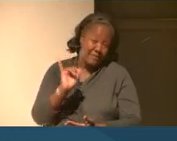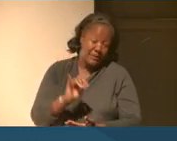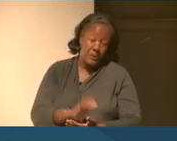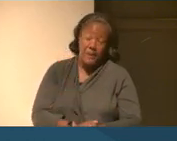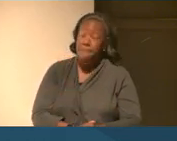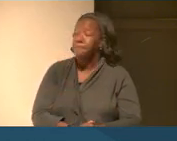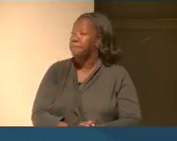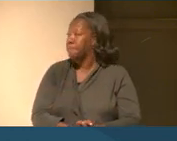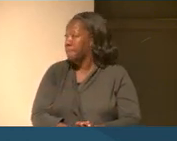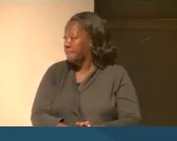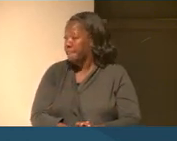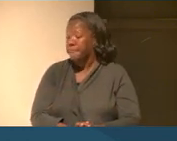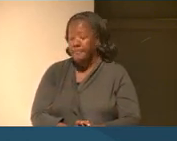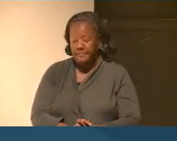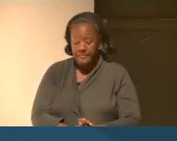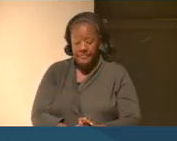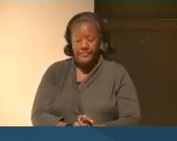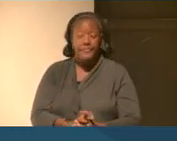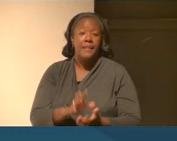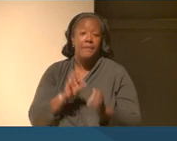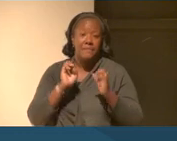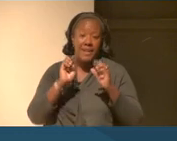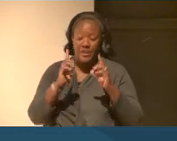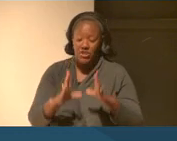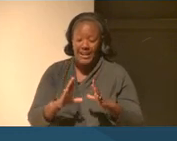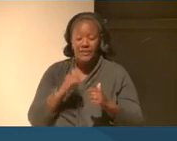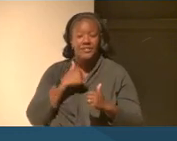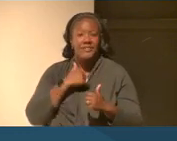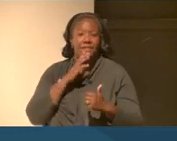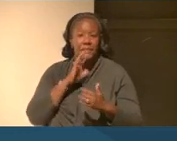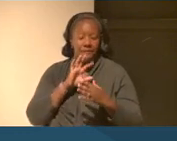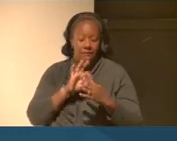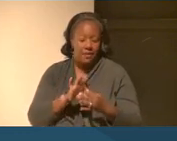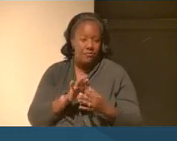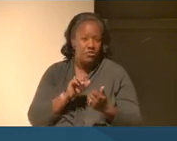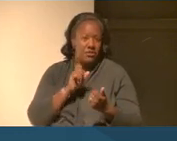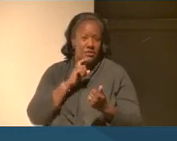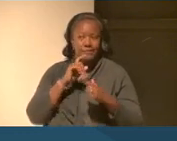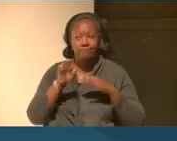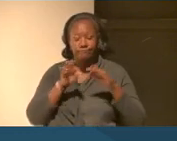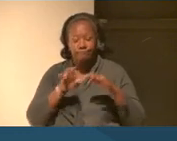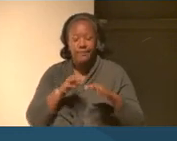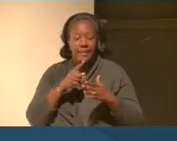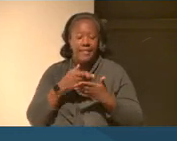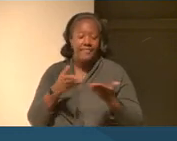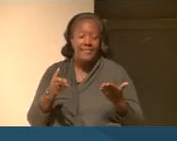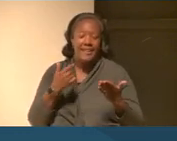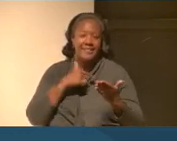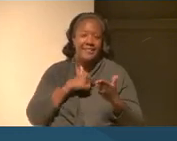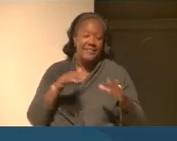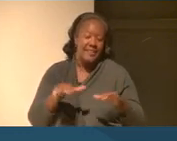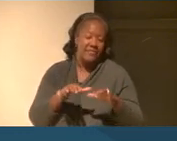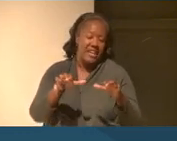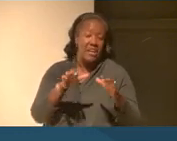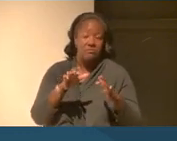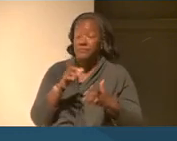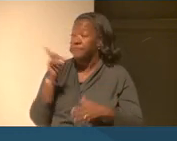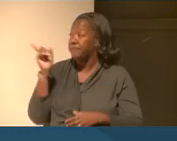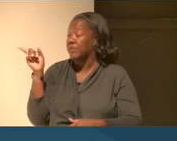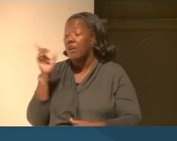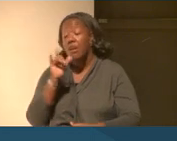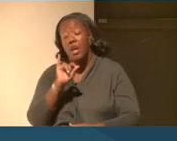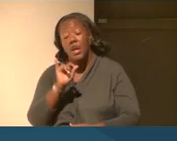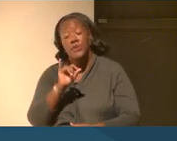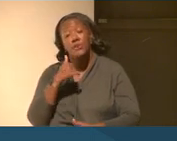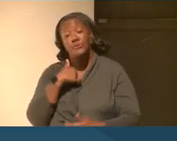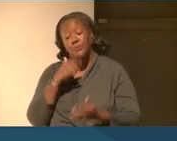place that other educators have made collections about things that they've done in their classrooms that have been effective. And what